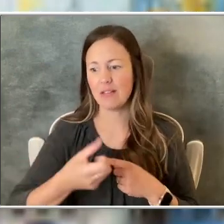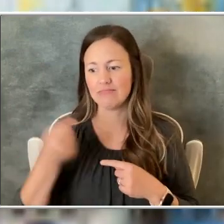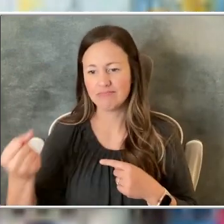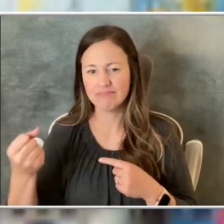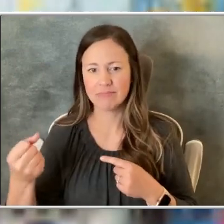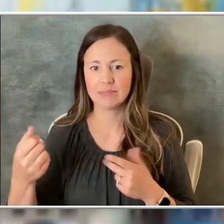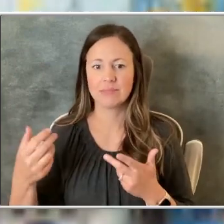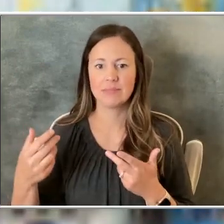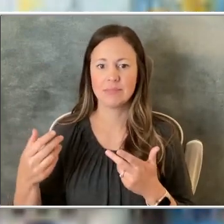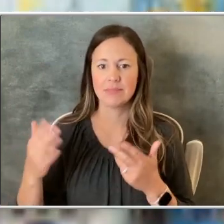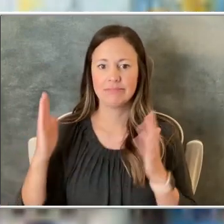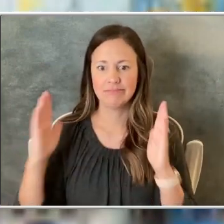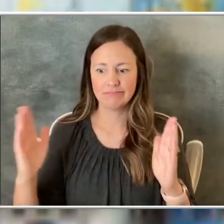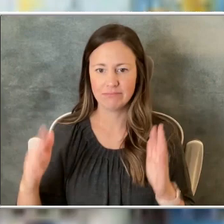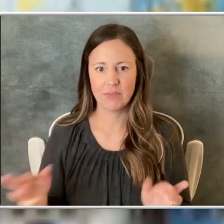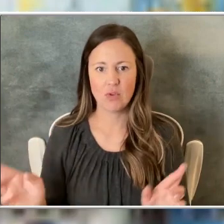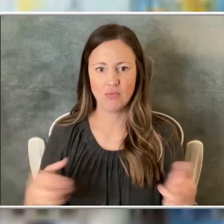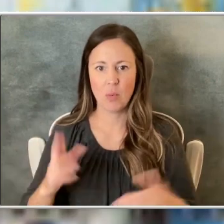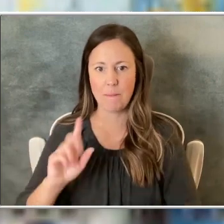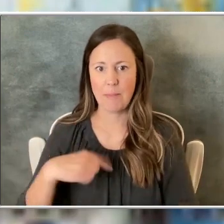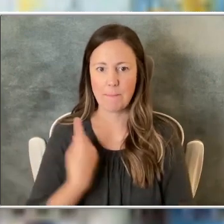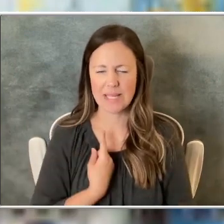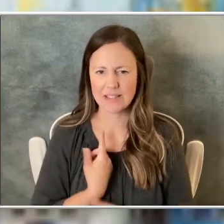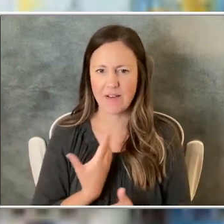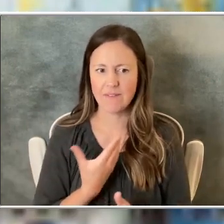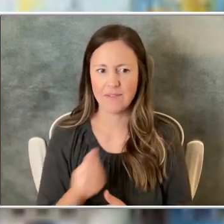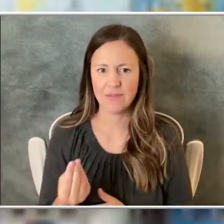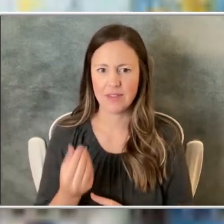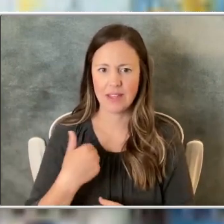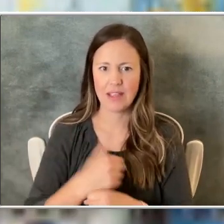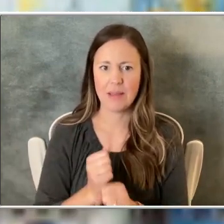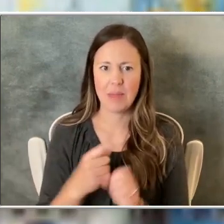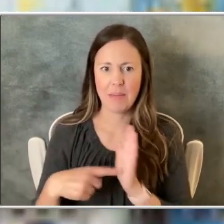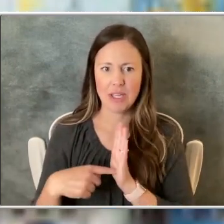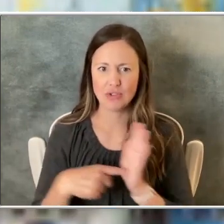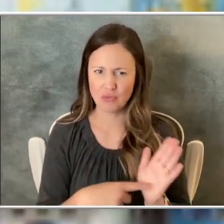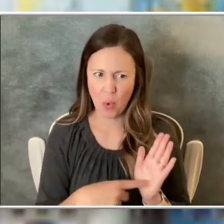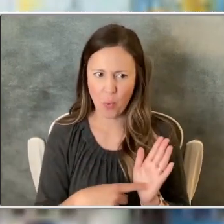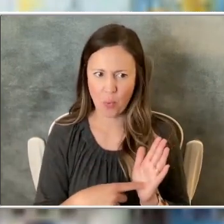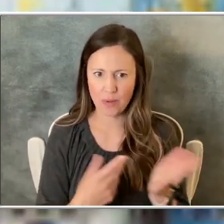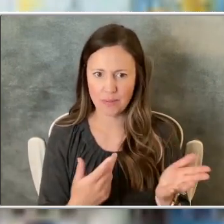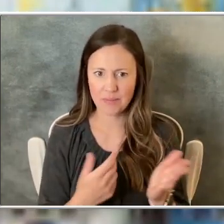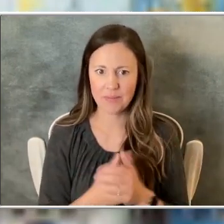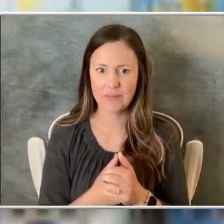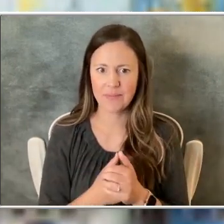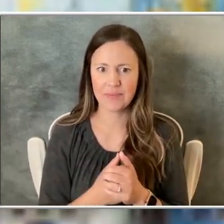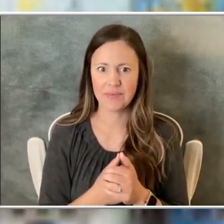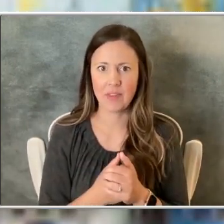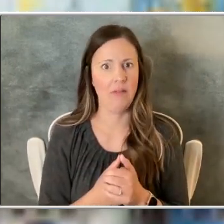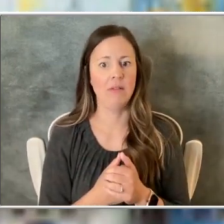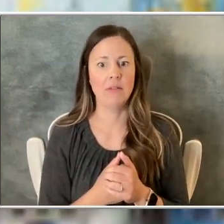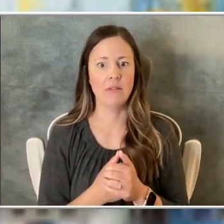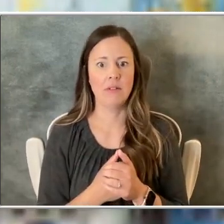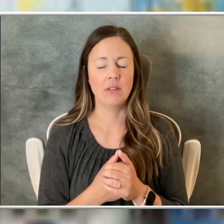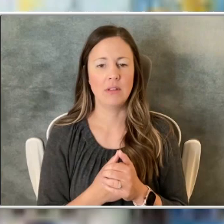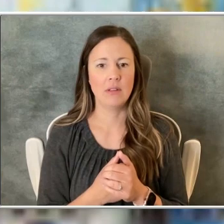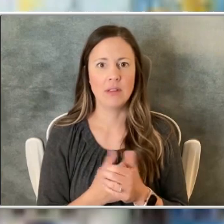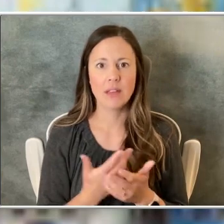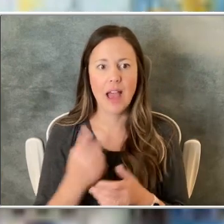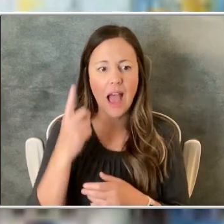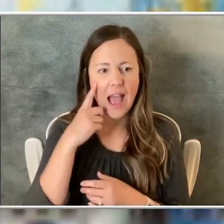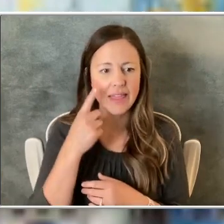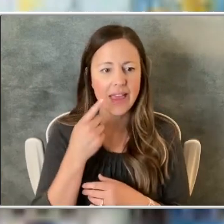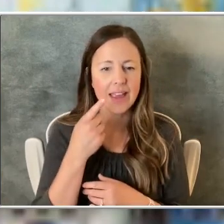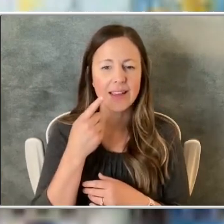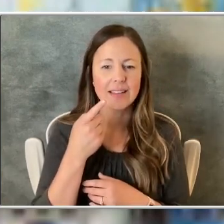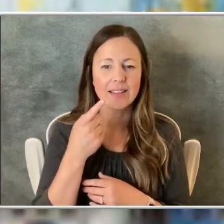put me in a room by myself, and they made me show it to them. Oh, no I guess way. They thought I was like, they said